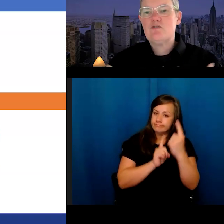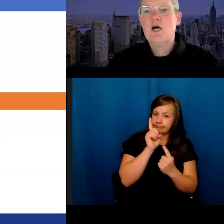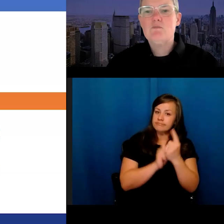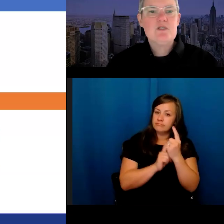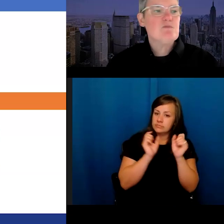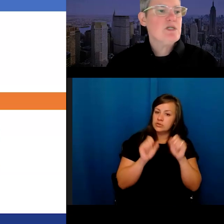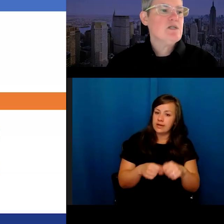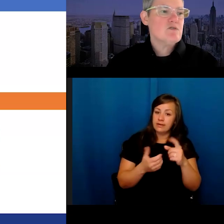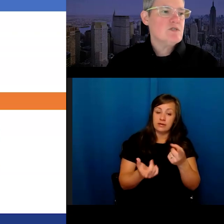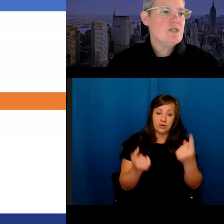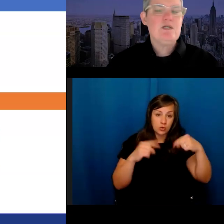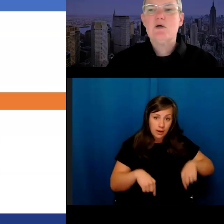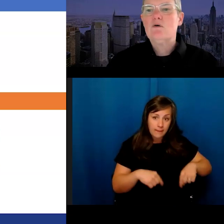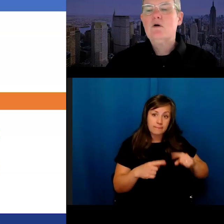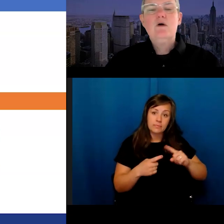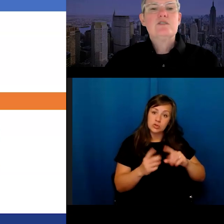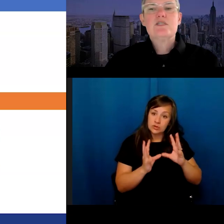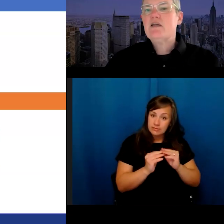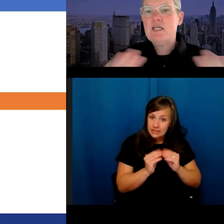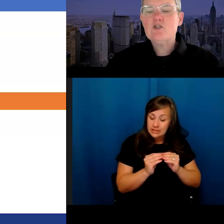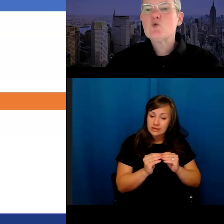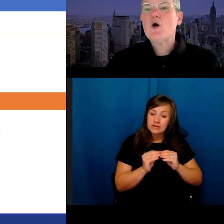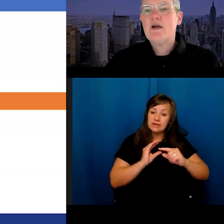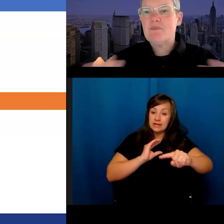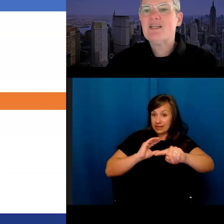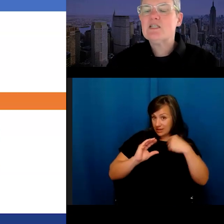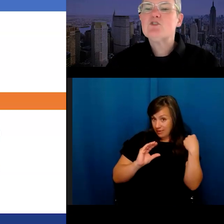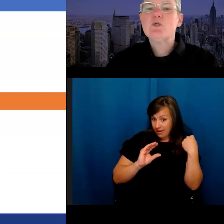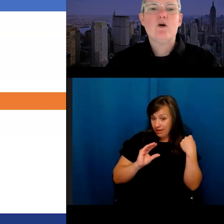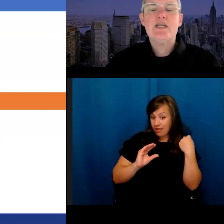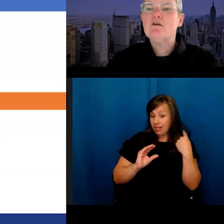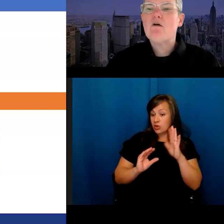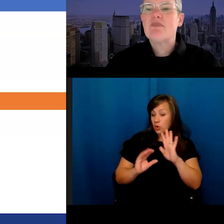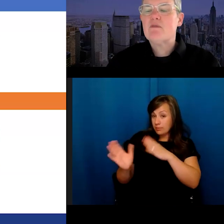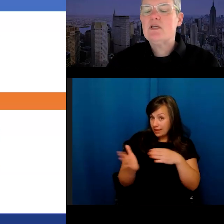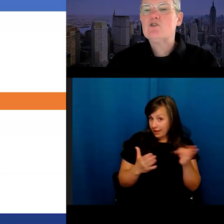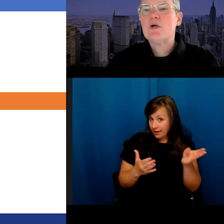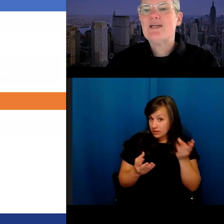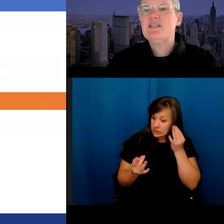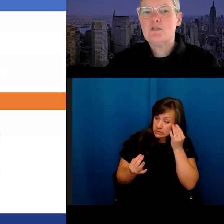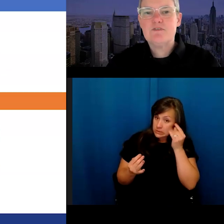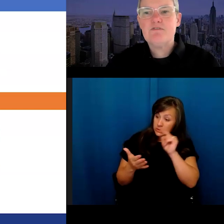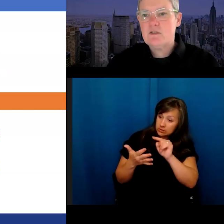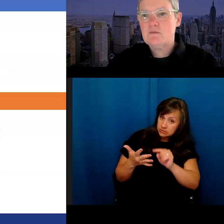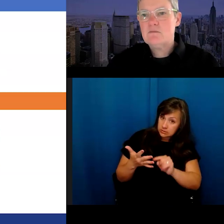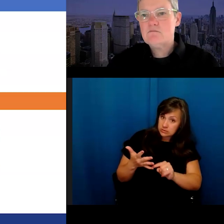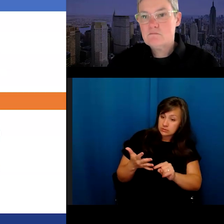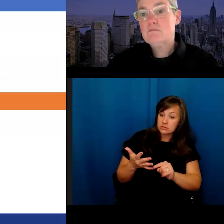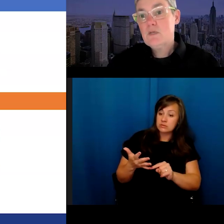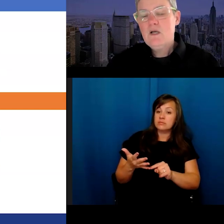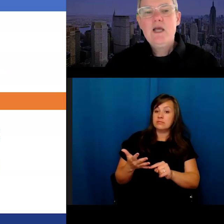very least, you come to these meetings or you send an email saying, here's what I'm thinking of doing, or here's what I need to